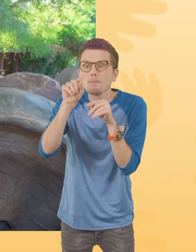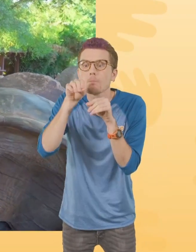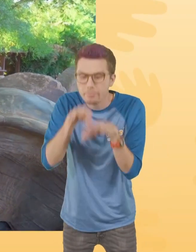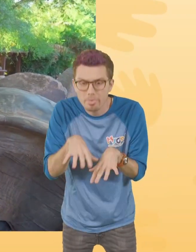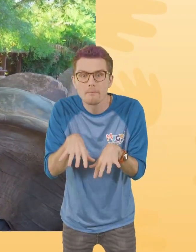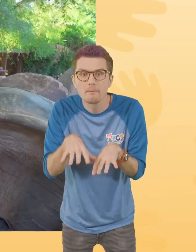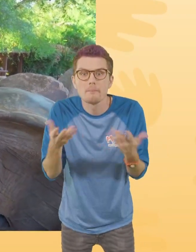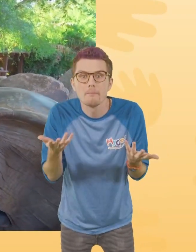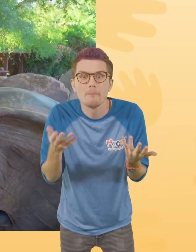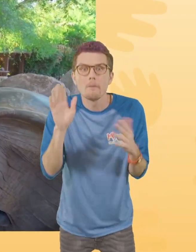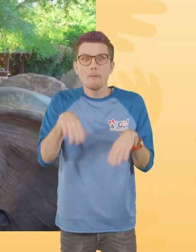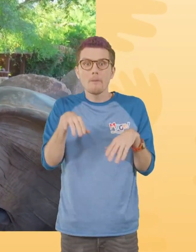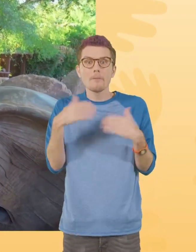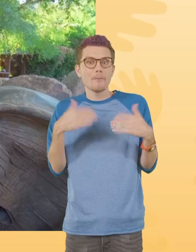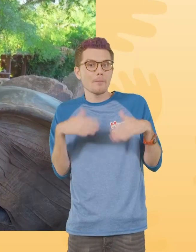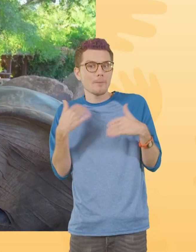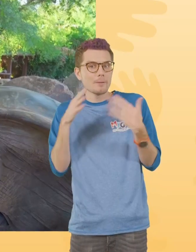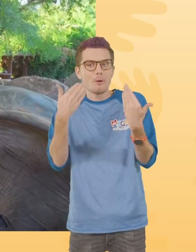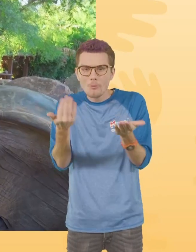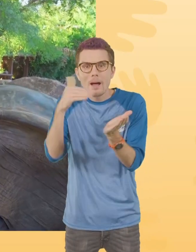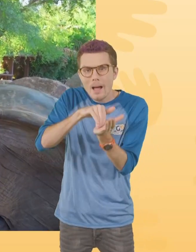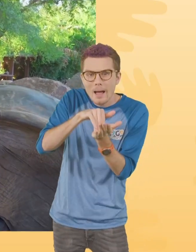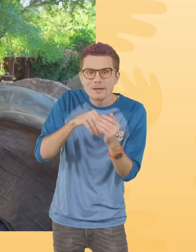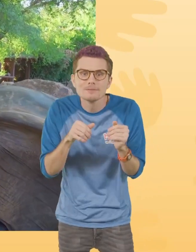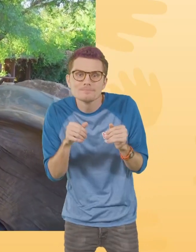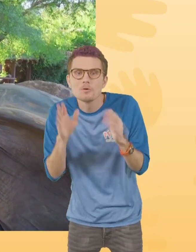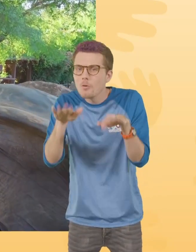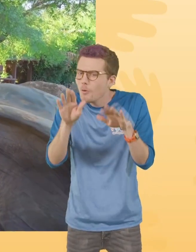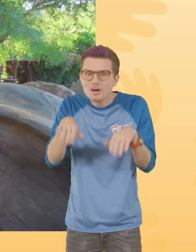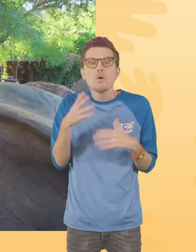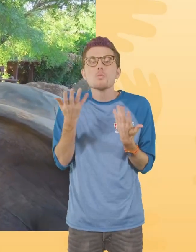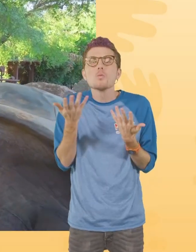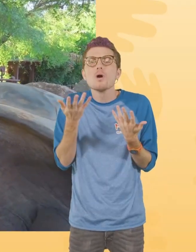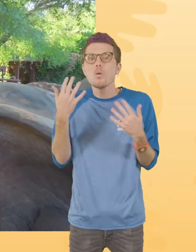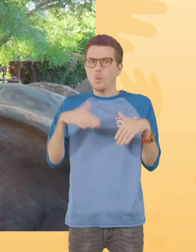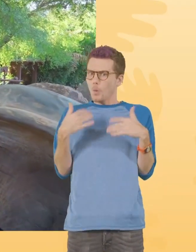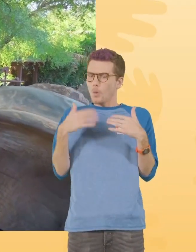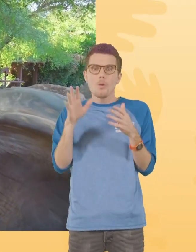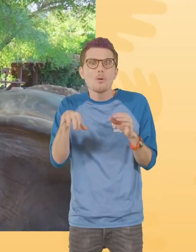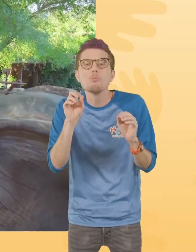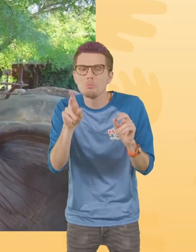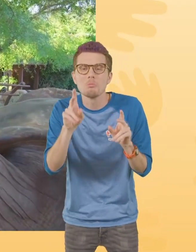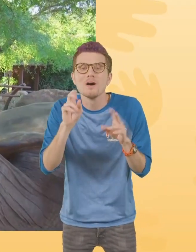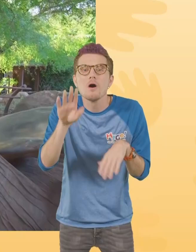Whoa, oh, whoops, it slipped. Here you go. Whoa,